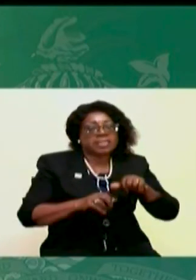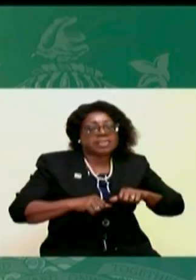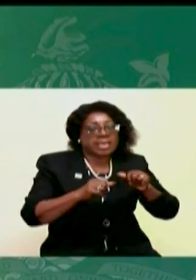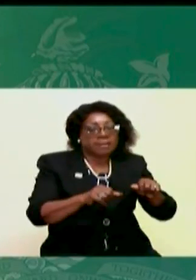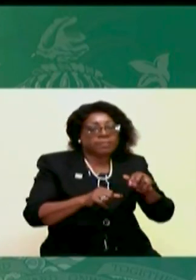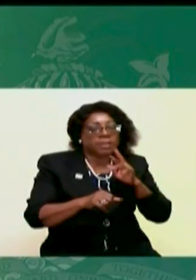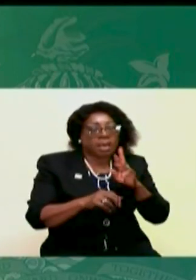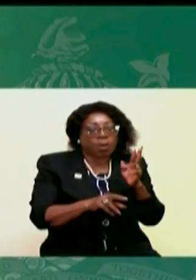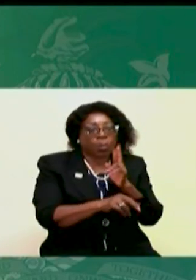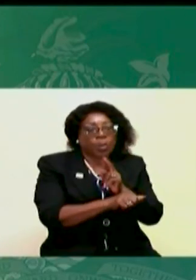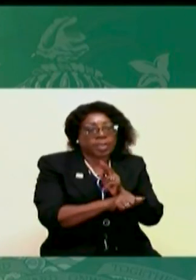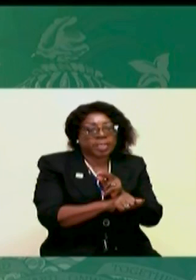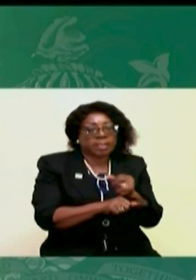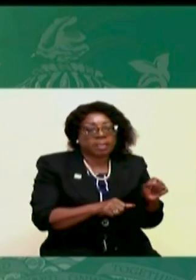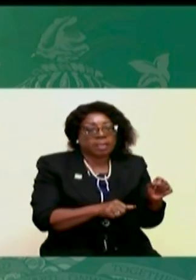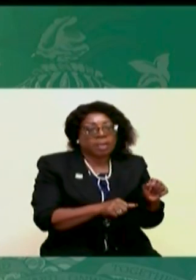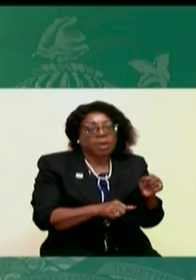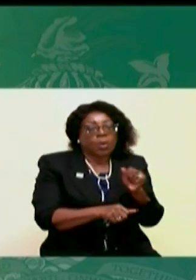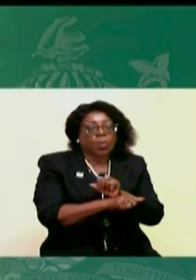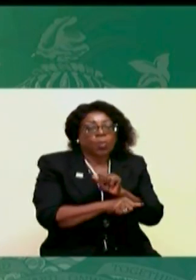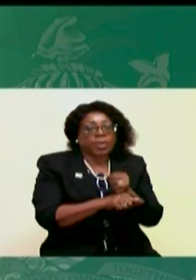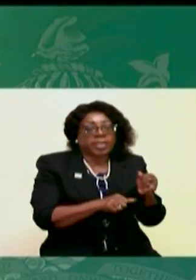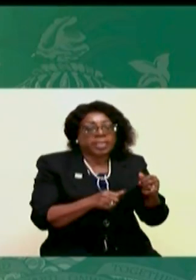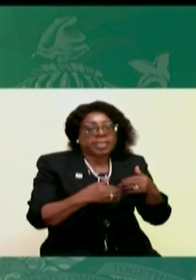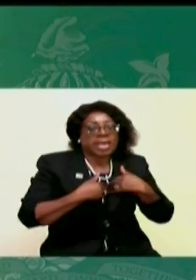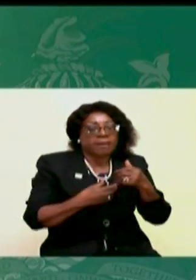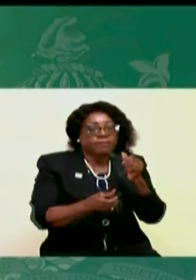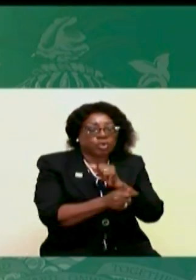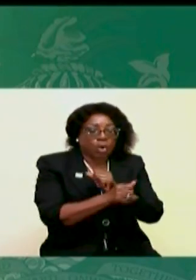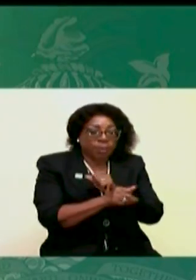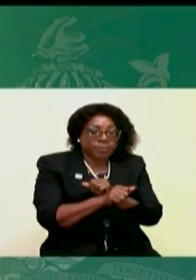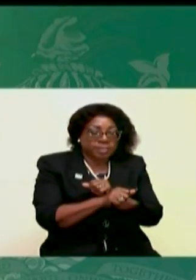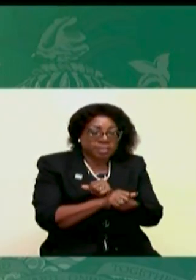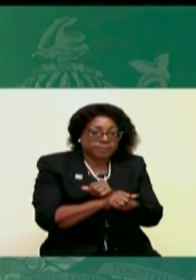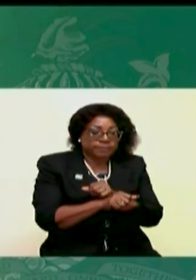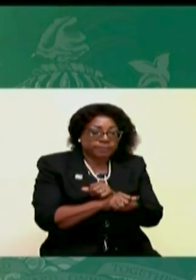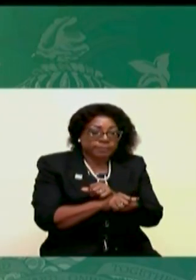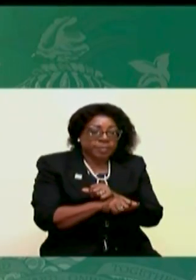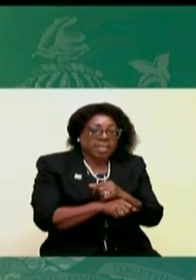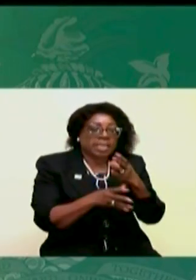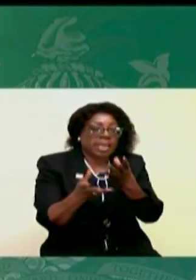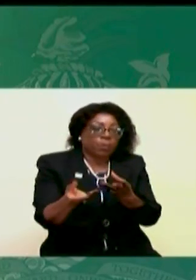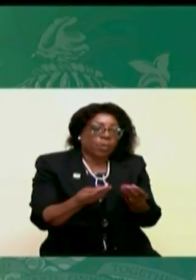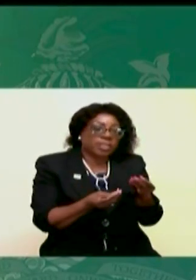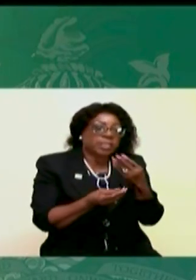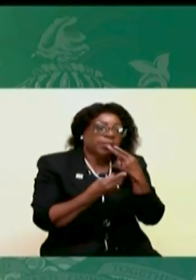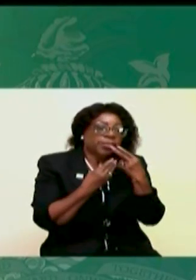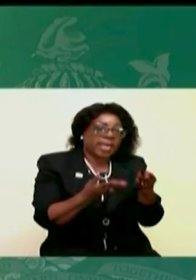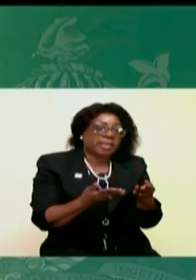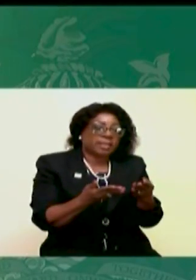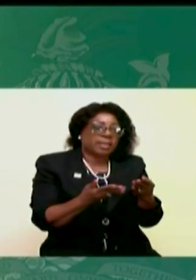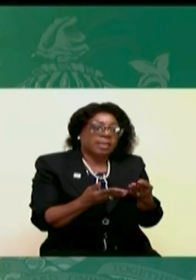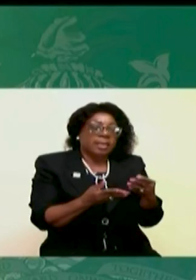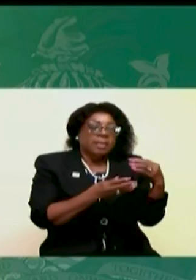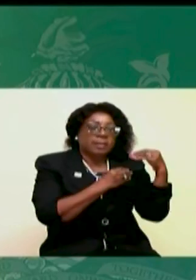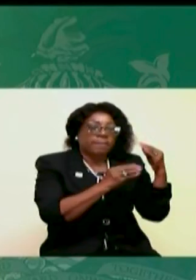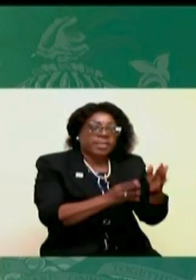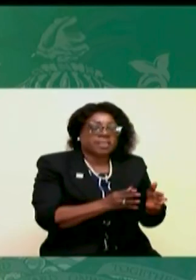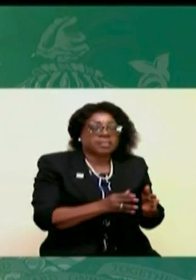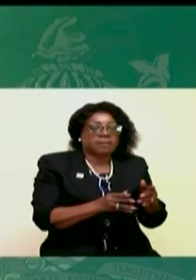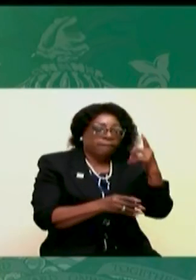working. Working, they have jobs, Madam Speaker. And I want to thank the minister for the work that she's